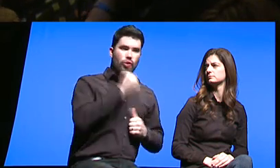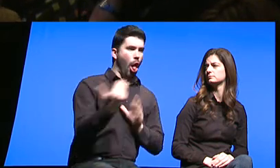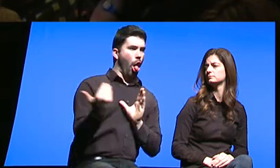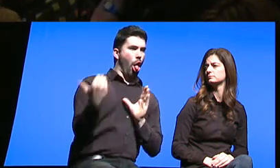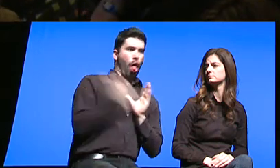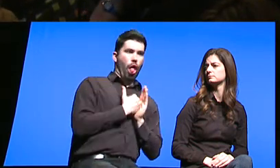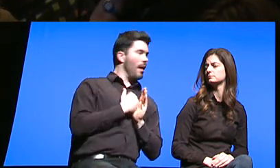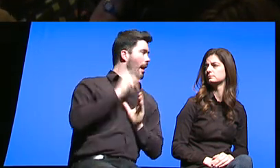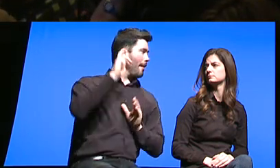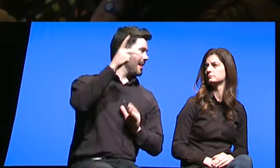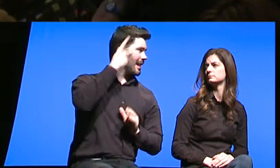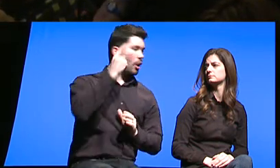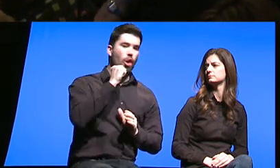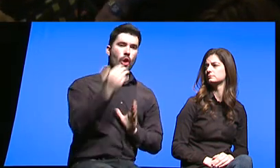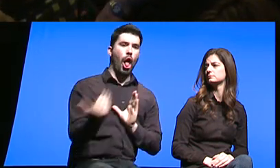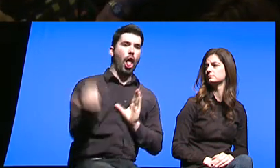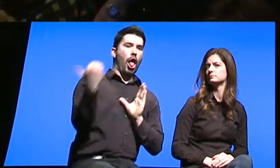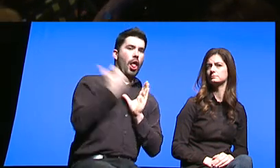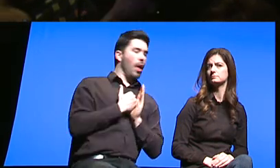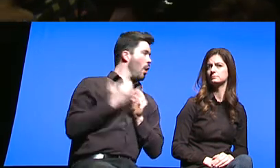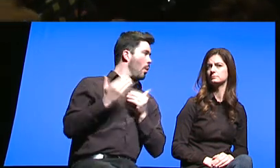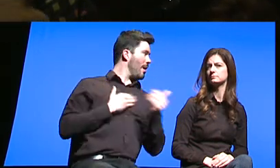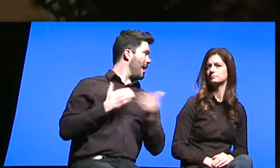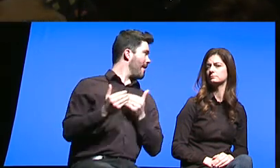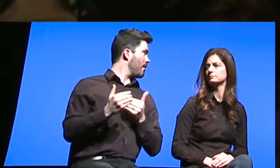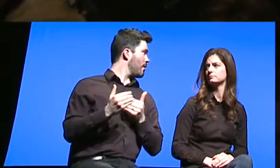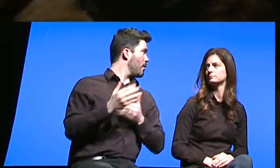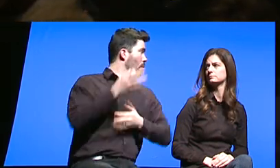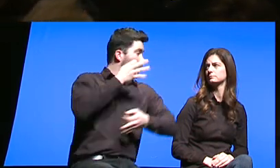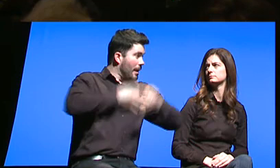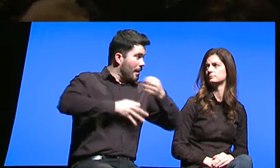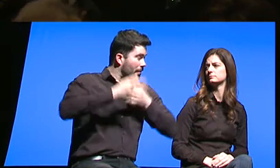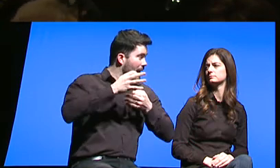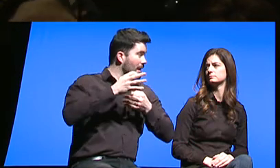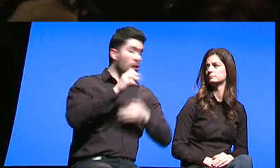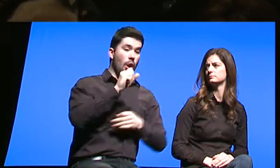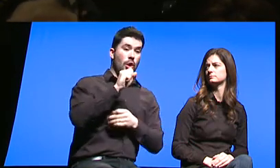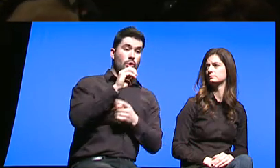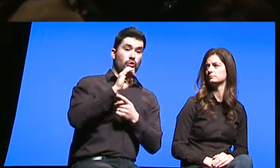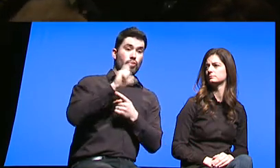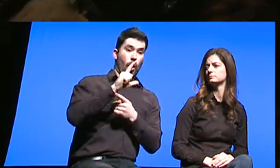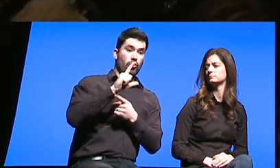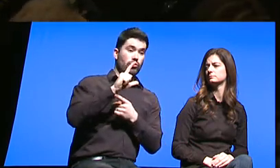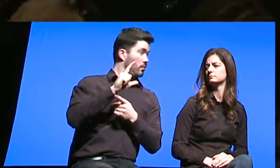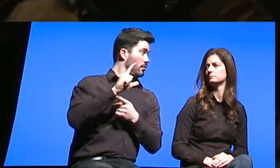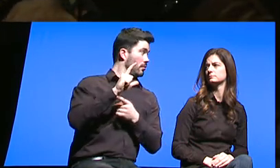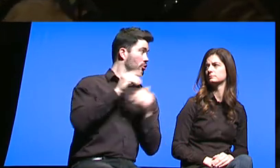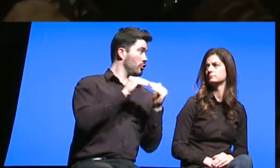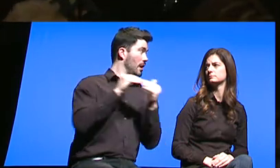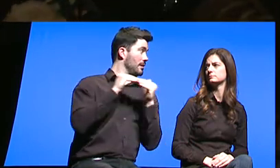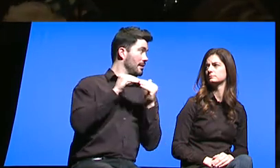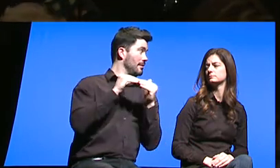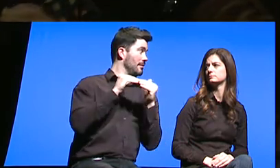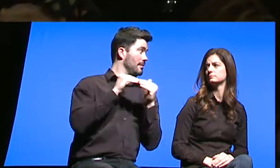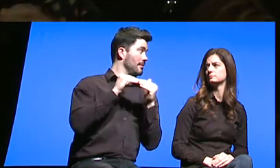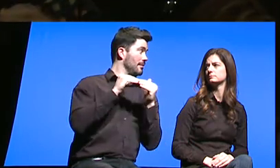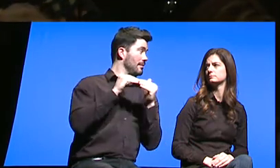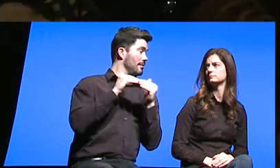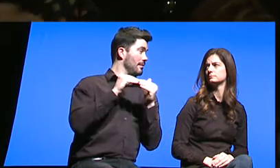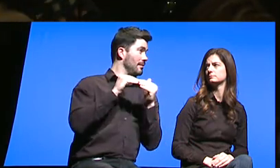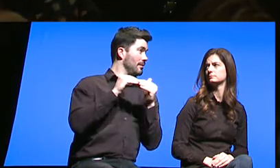by substituting the social justice concept, which wants to impose government-imposed